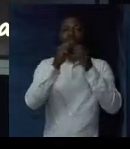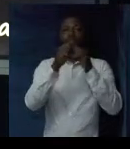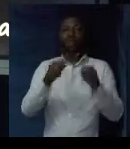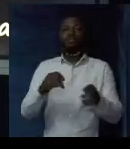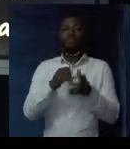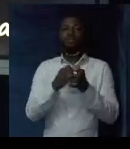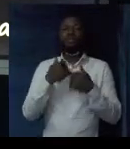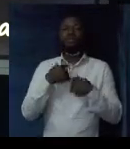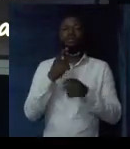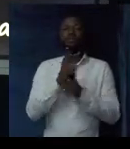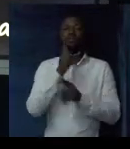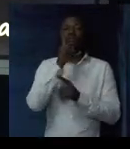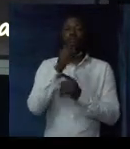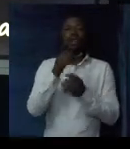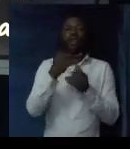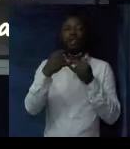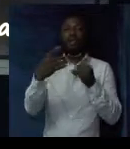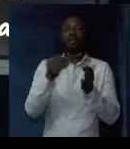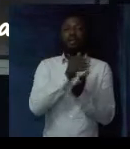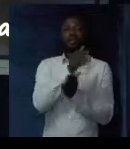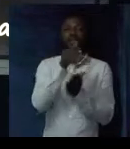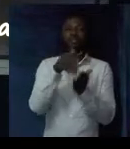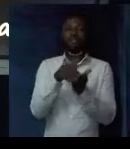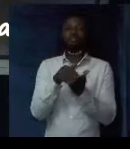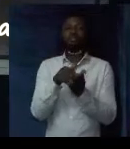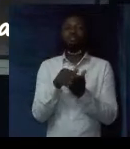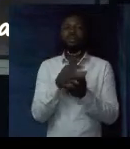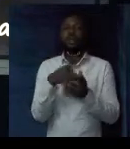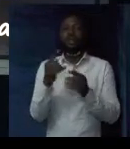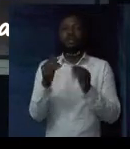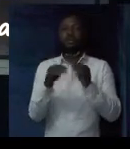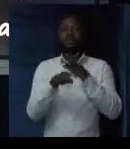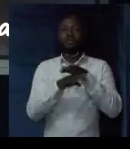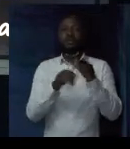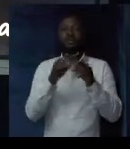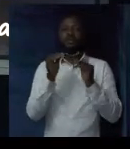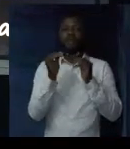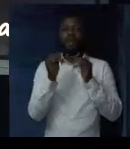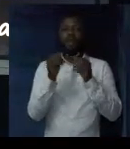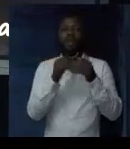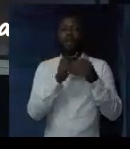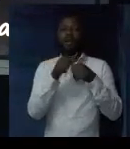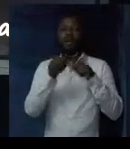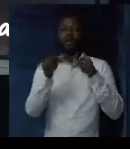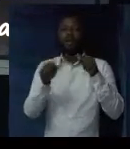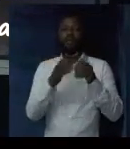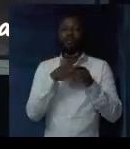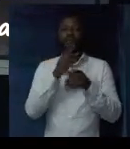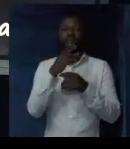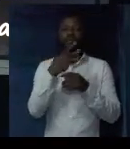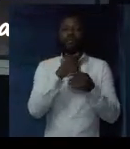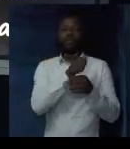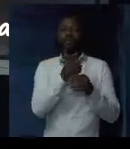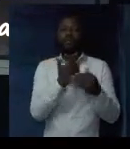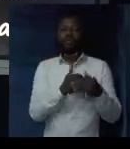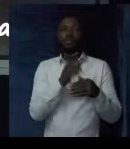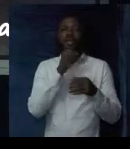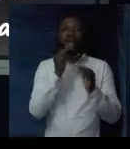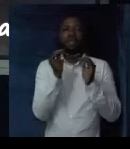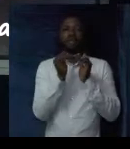of symmetry which runs down the center. It has two angles that are equal, the base angles, and two of the sides are also